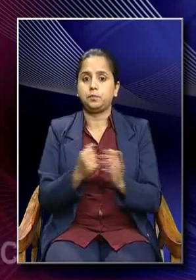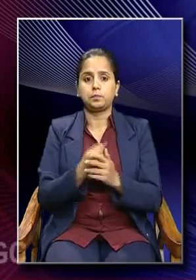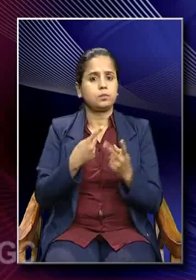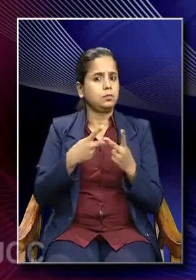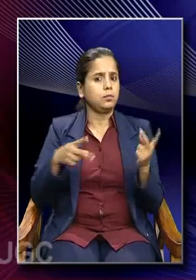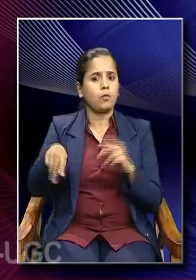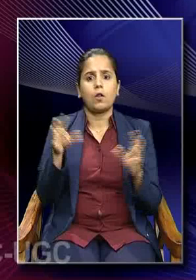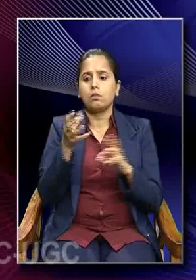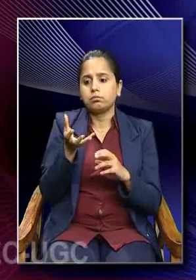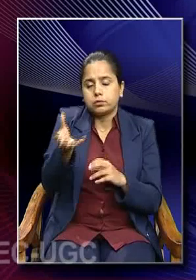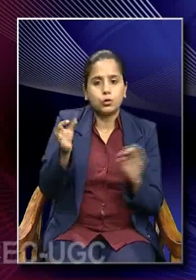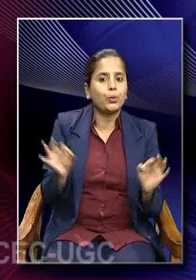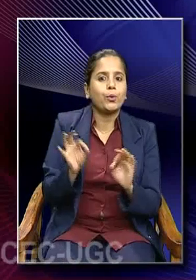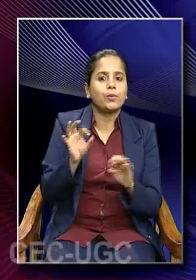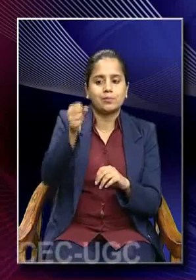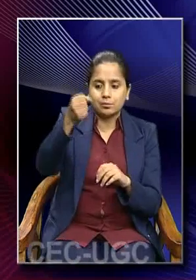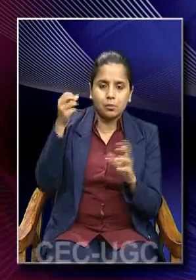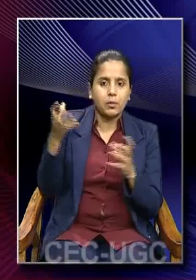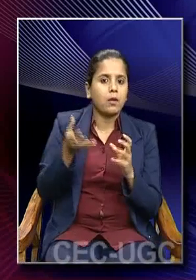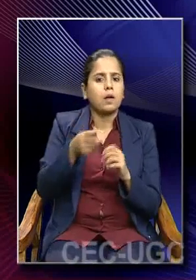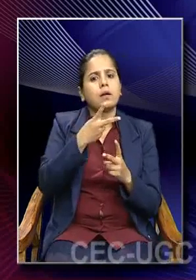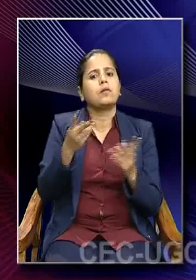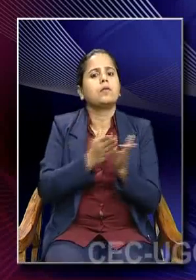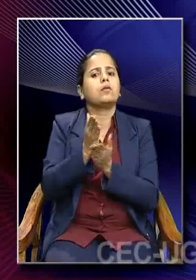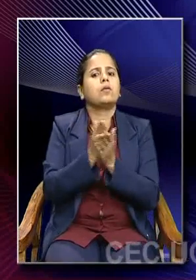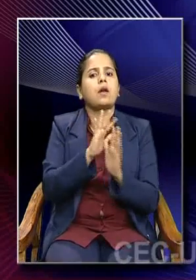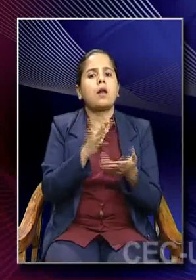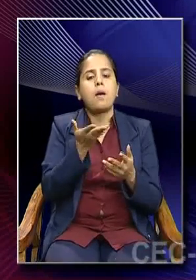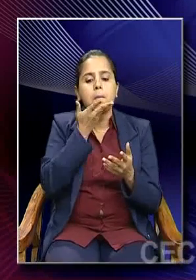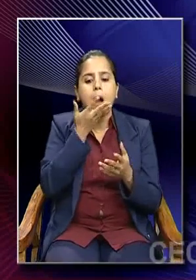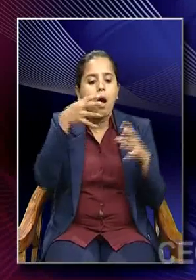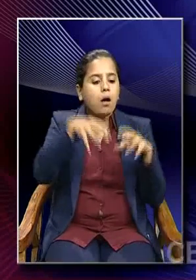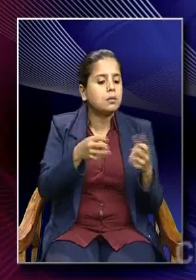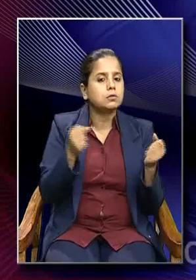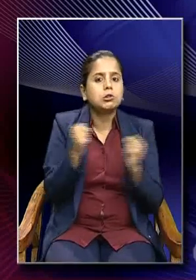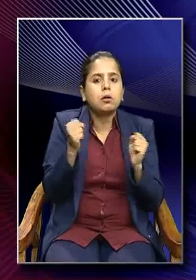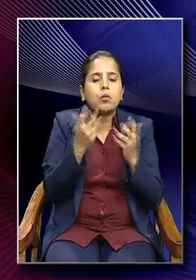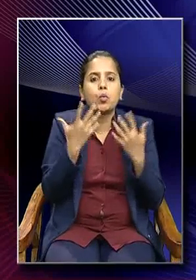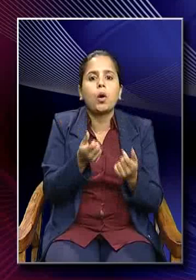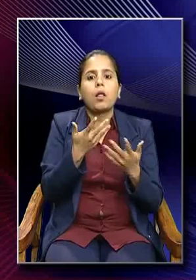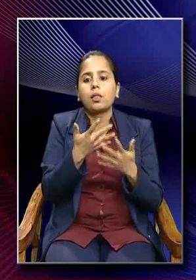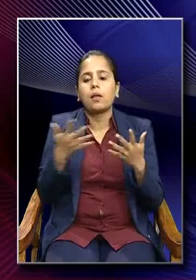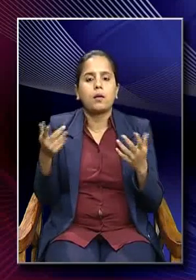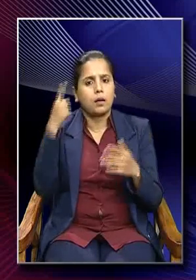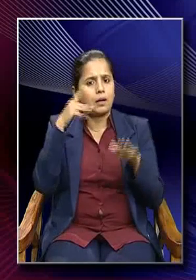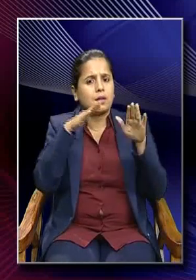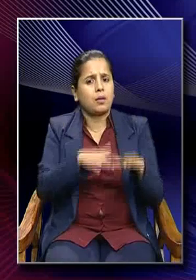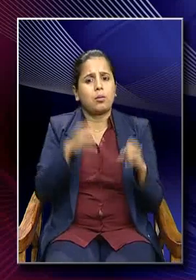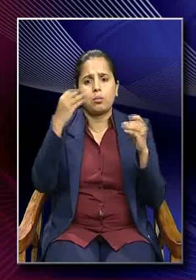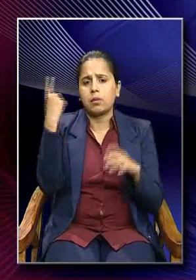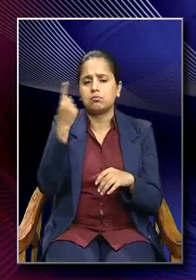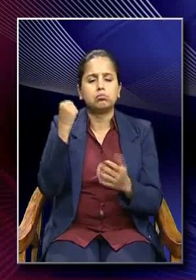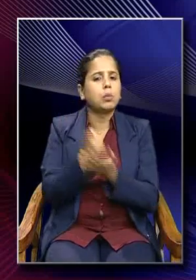without refrigeration. They use various methods of refrigerating which do not have to be dependent on